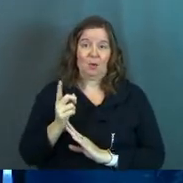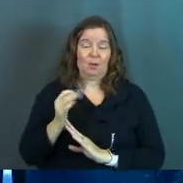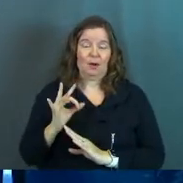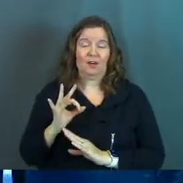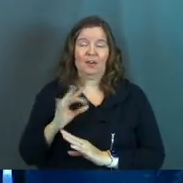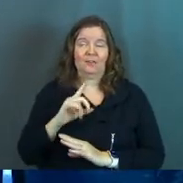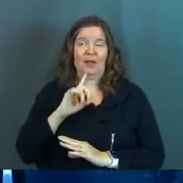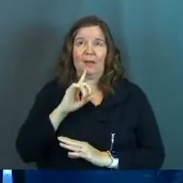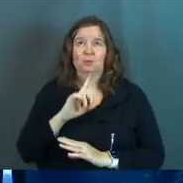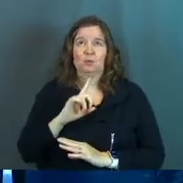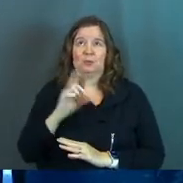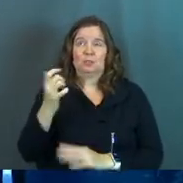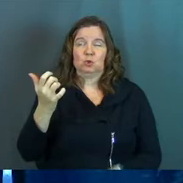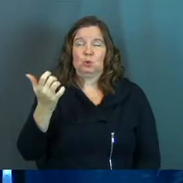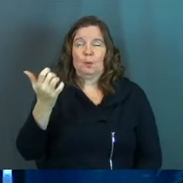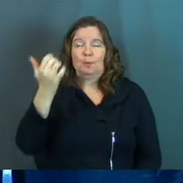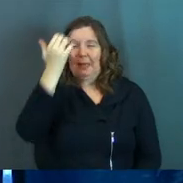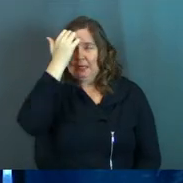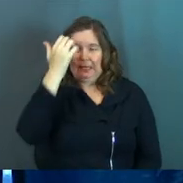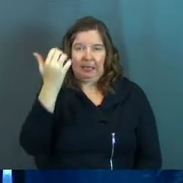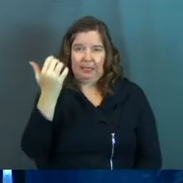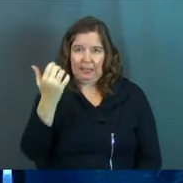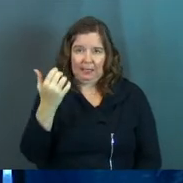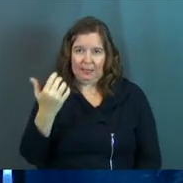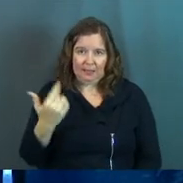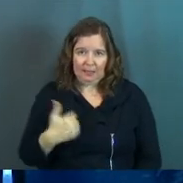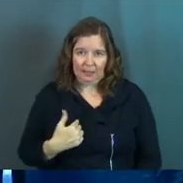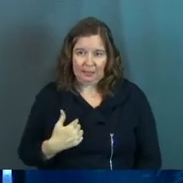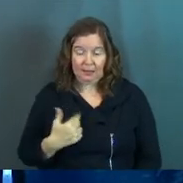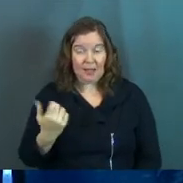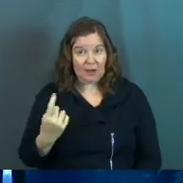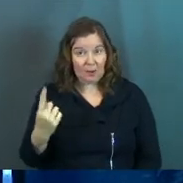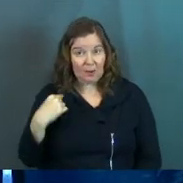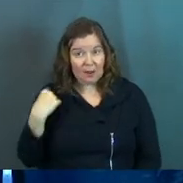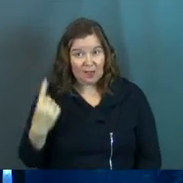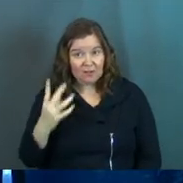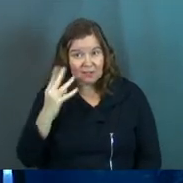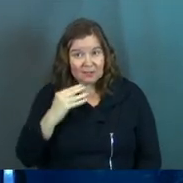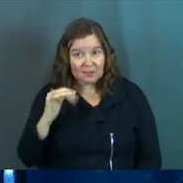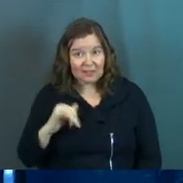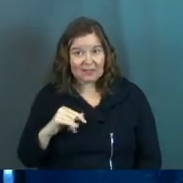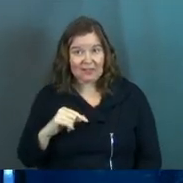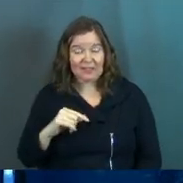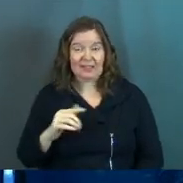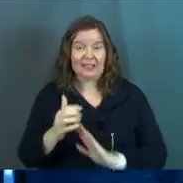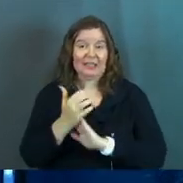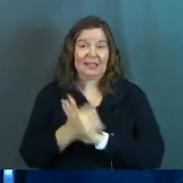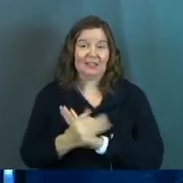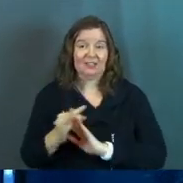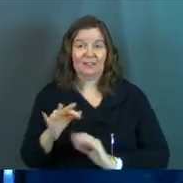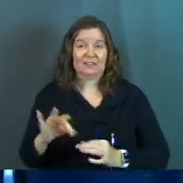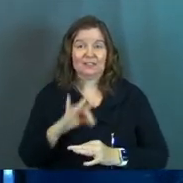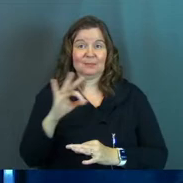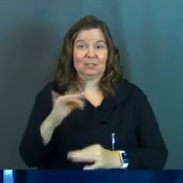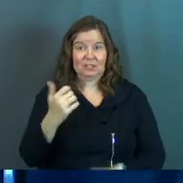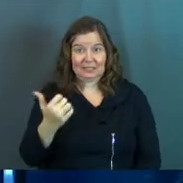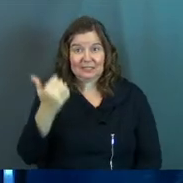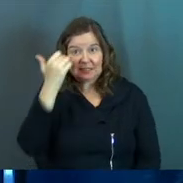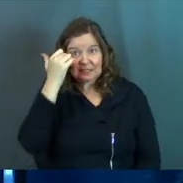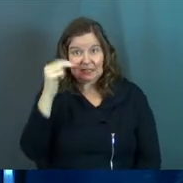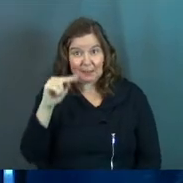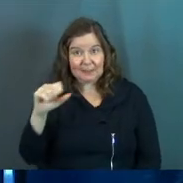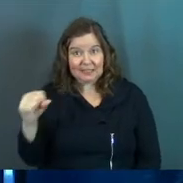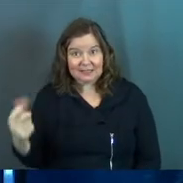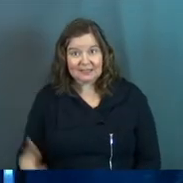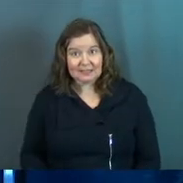of absolute stupidity. Anybody ever experienced the gift of spiritual